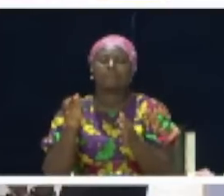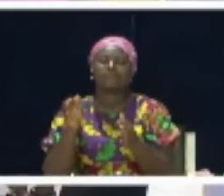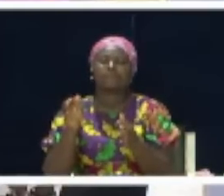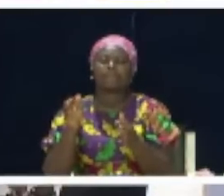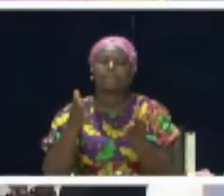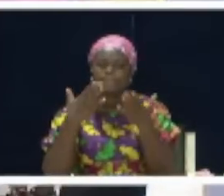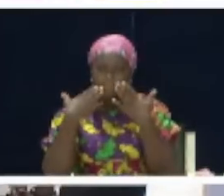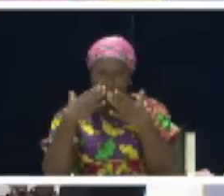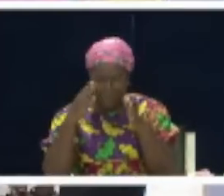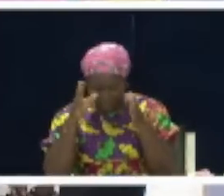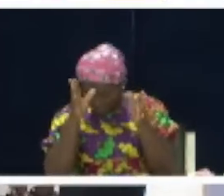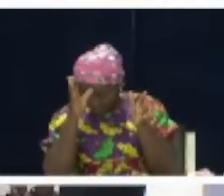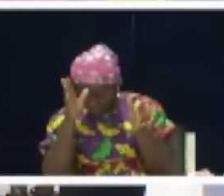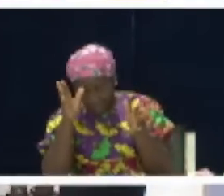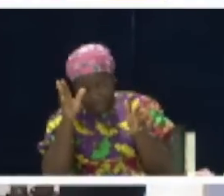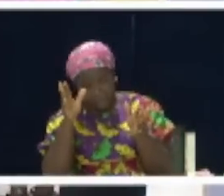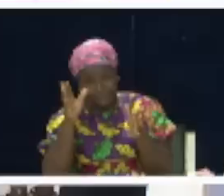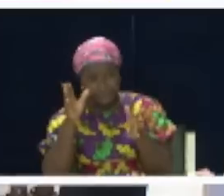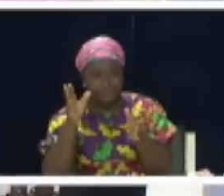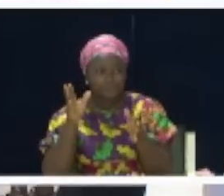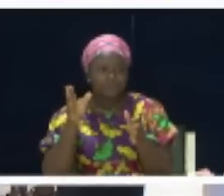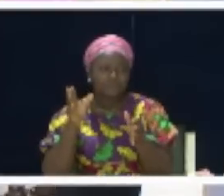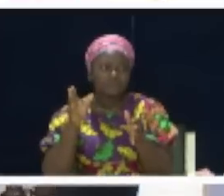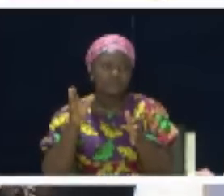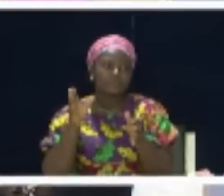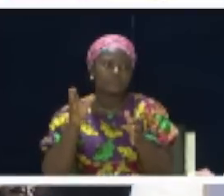Thank you, Father.